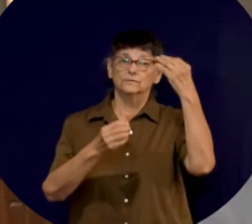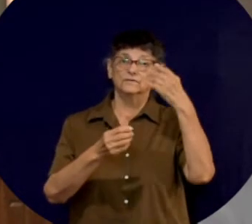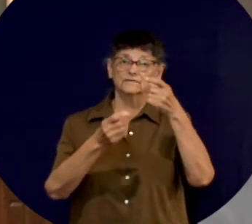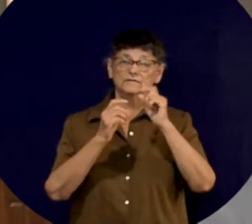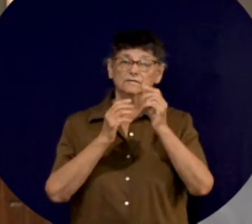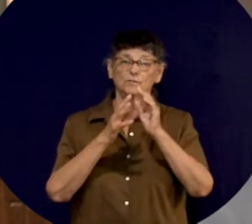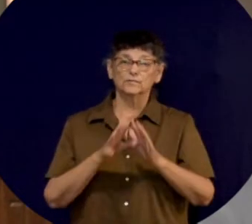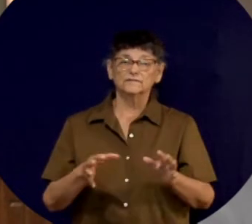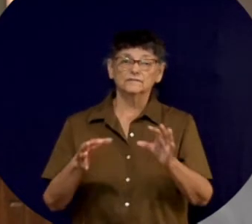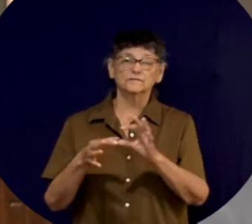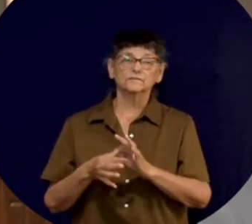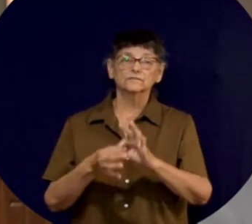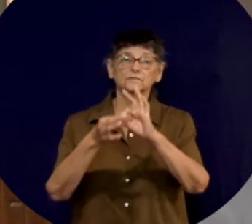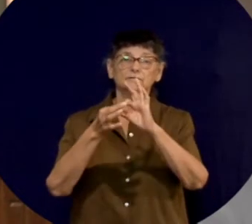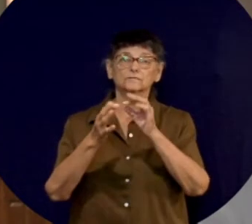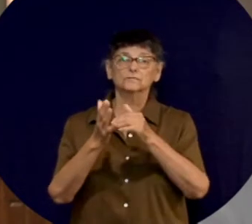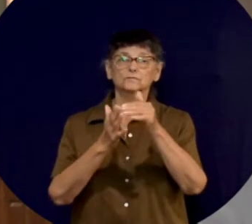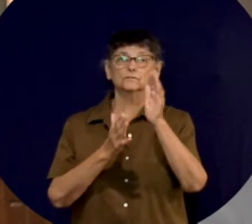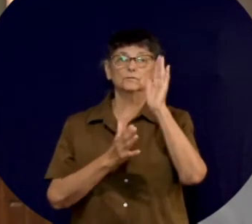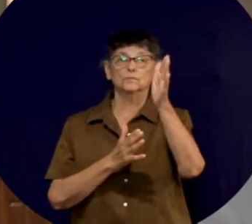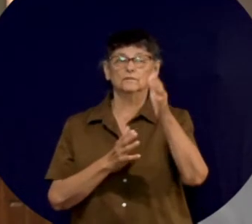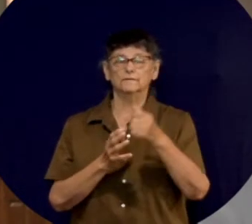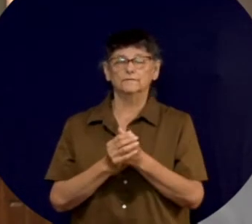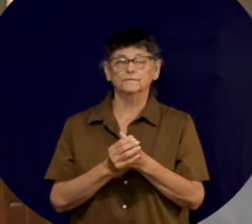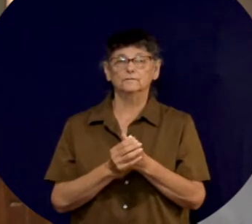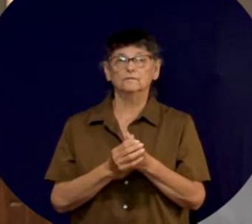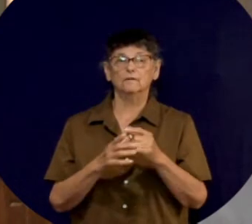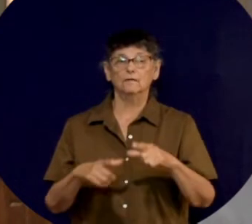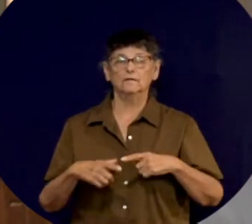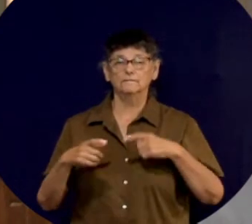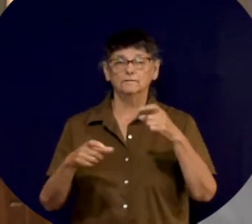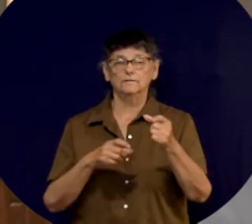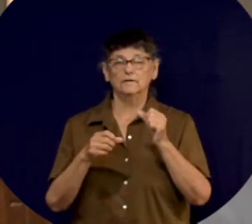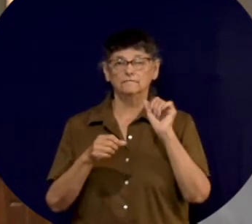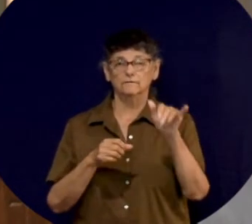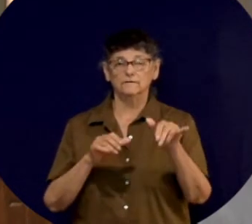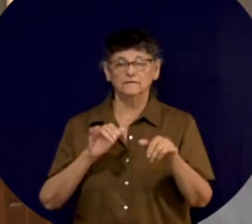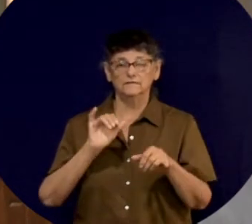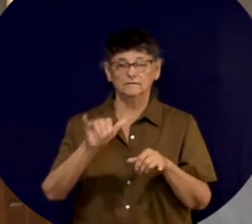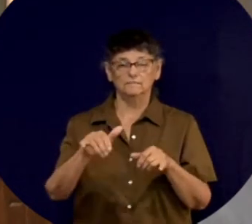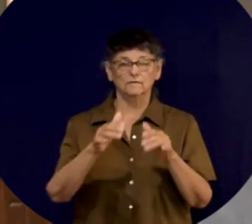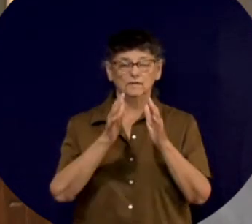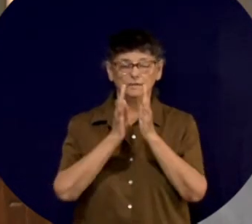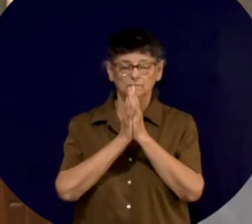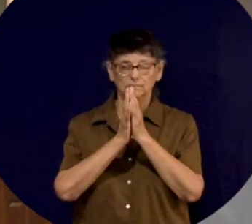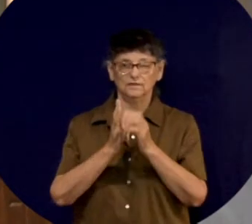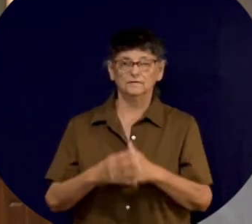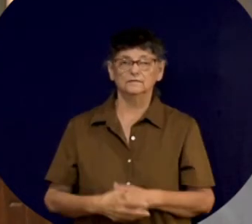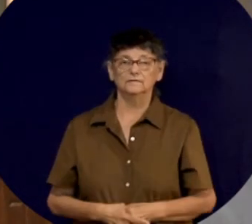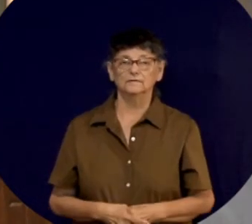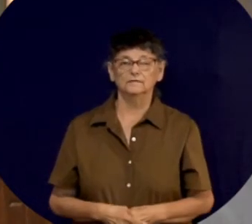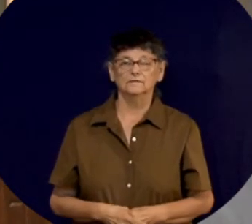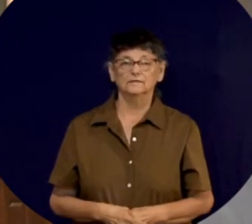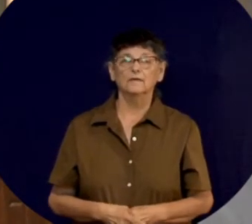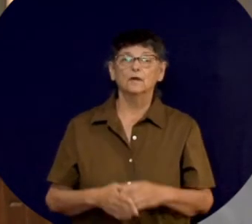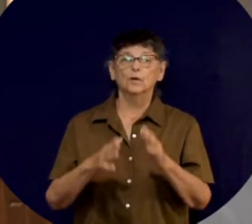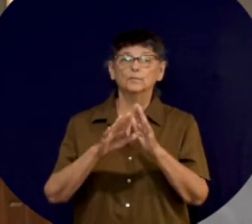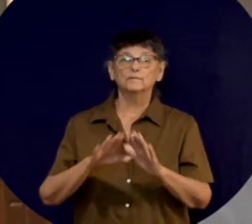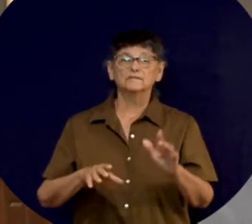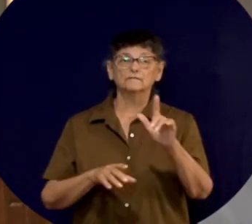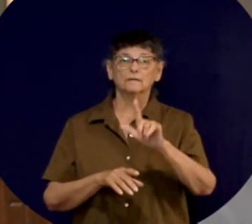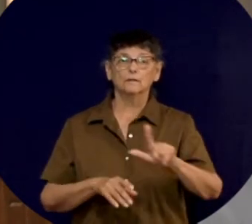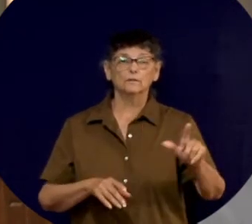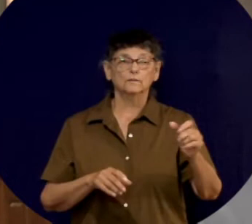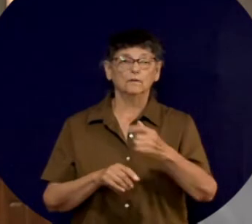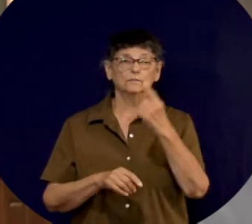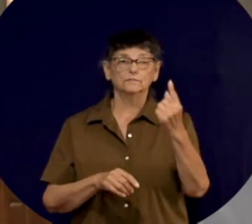graciously grant her peace and unity in accordance with your will, who live and reign forever and ever. Amen. The peace of the Lord